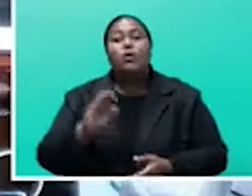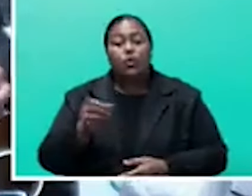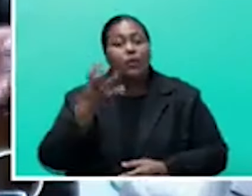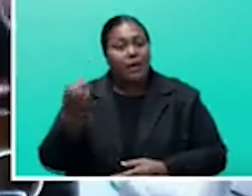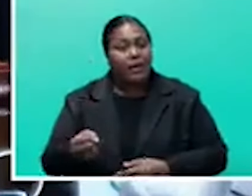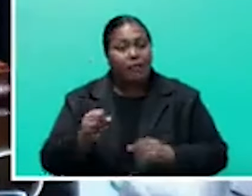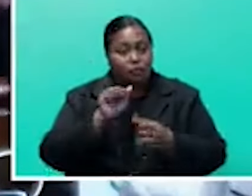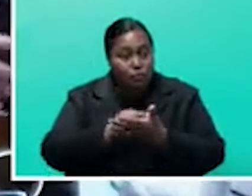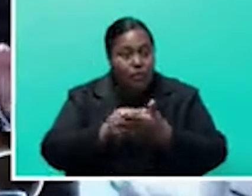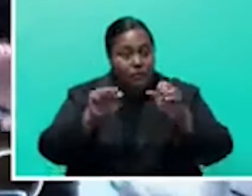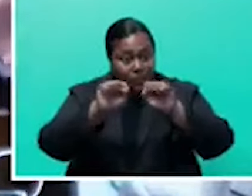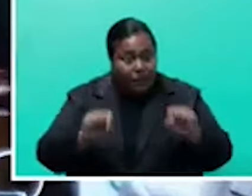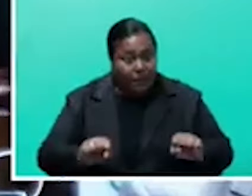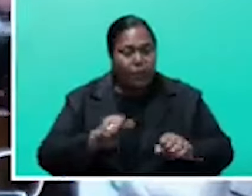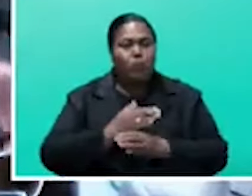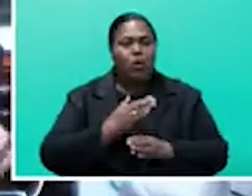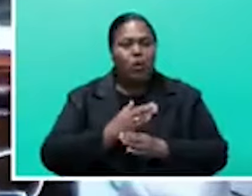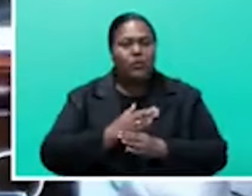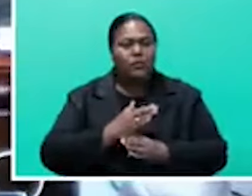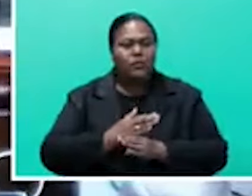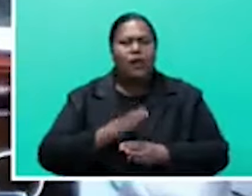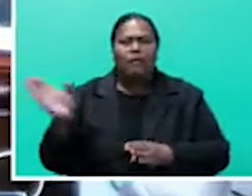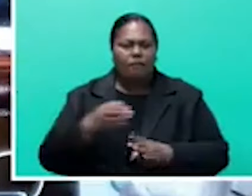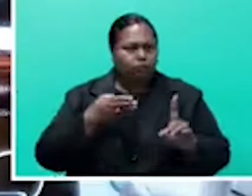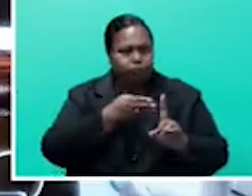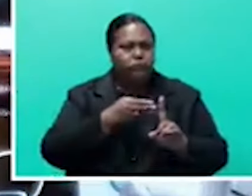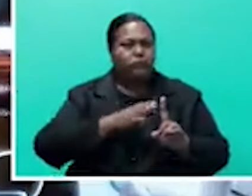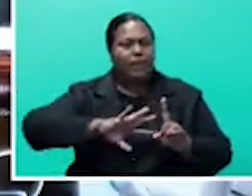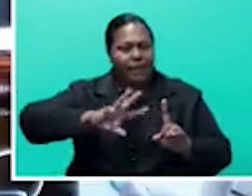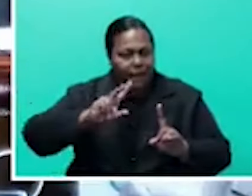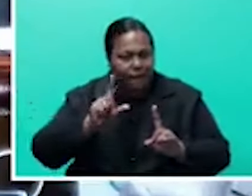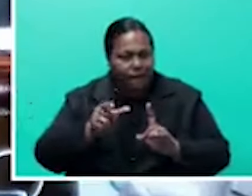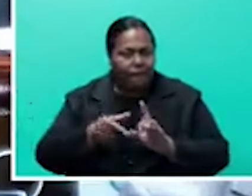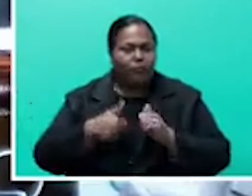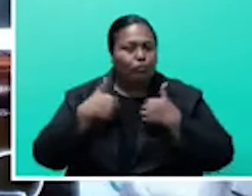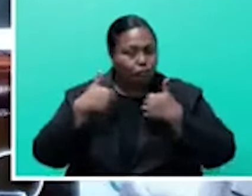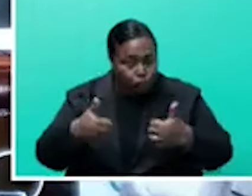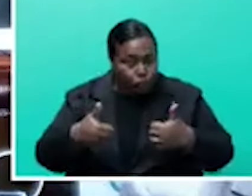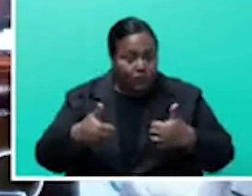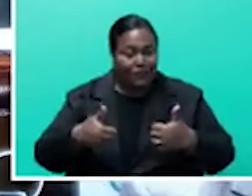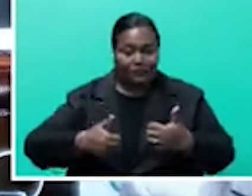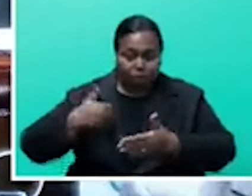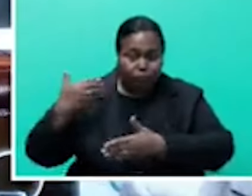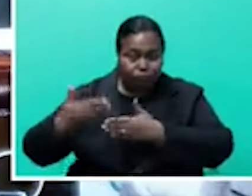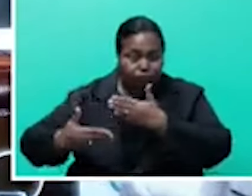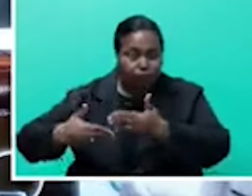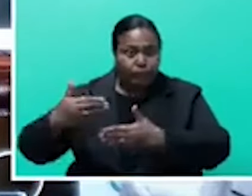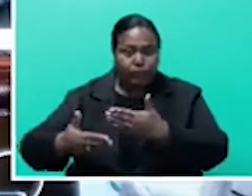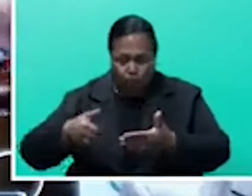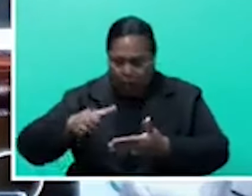is a system that works on a regular basis, the system that allows the ratepayers to be part of